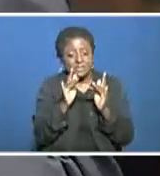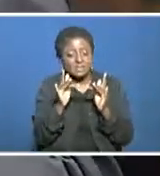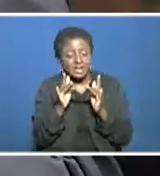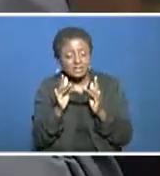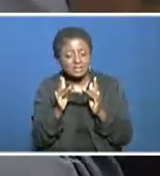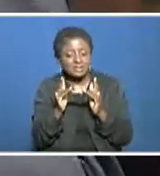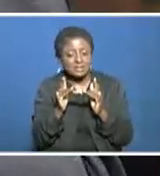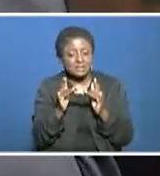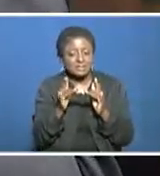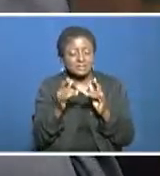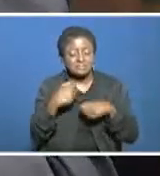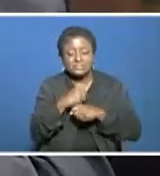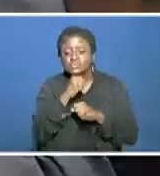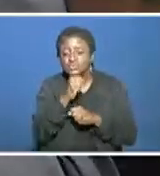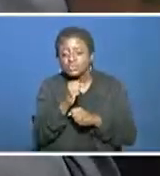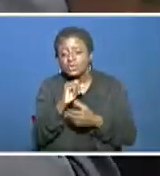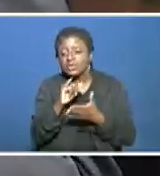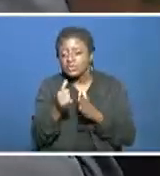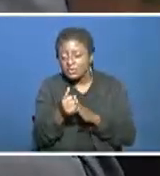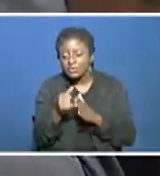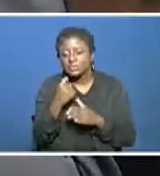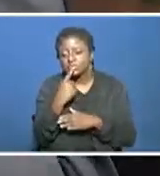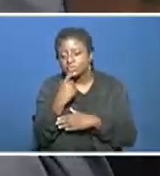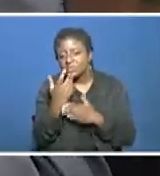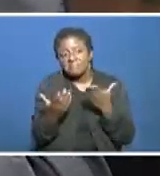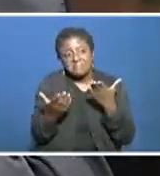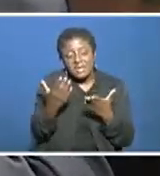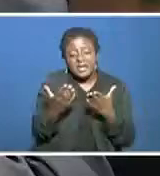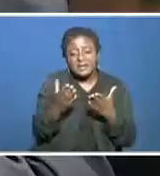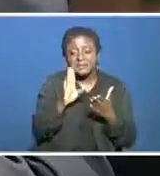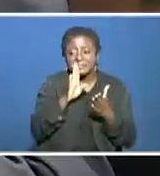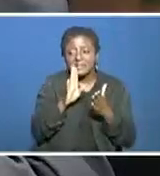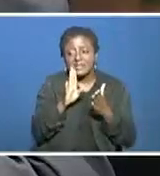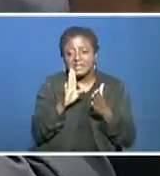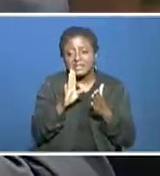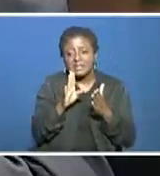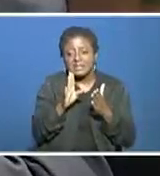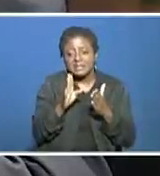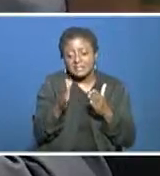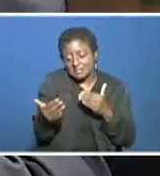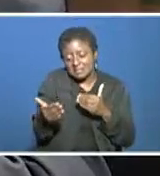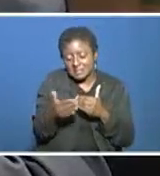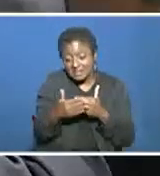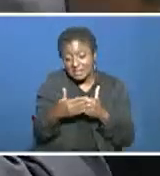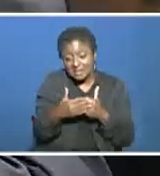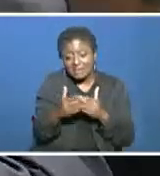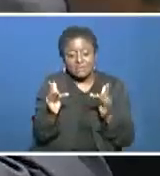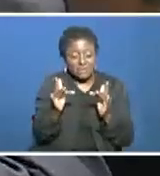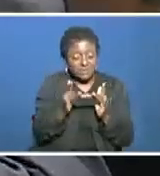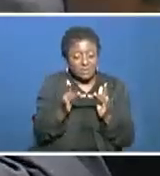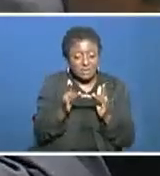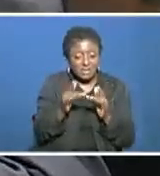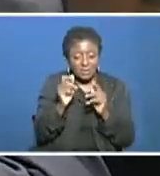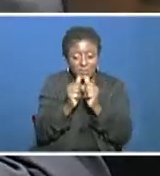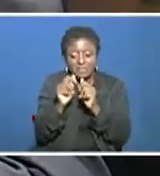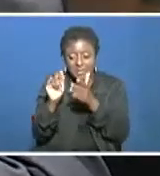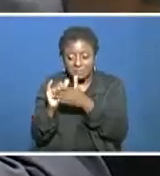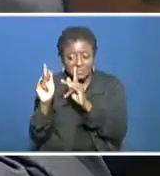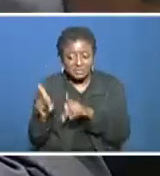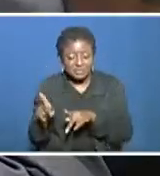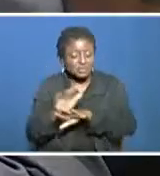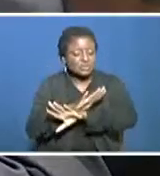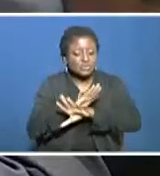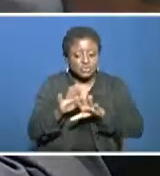that those who may have been exposed do not have malaria. I want to make it very